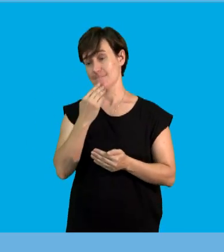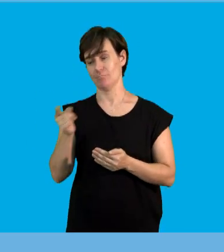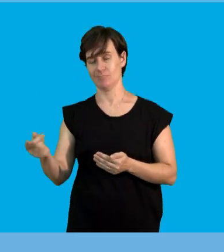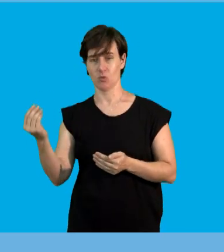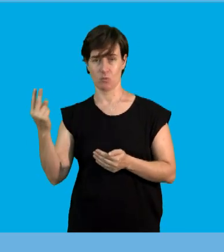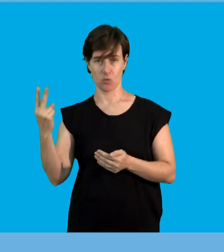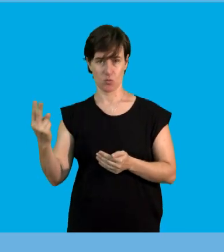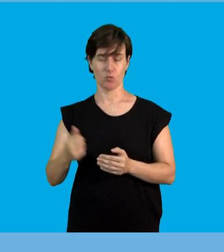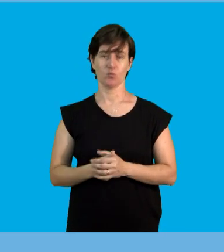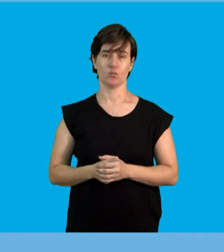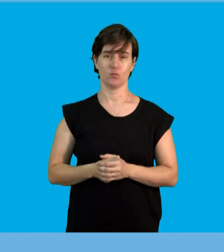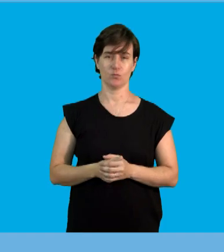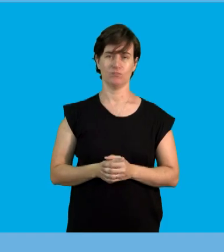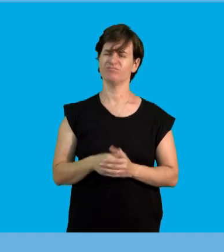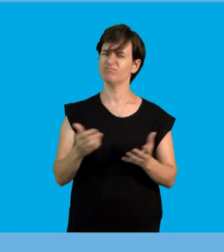diagram